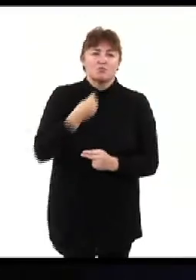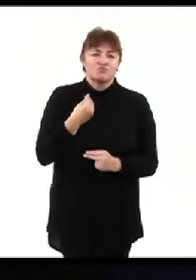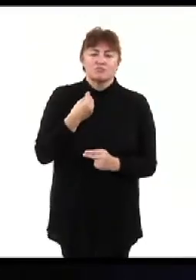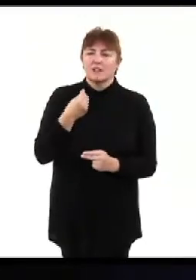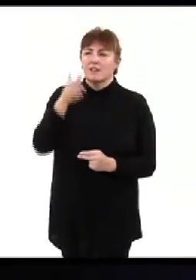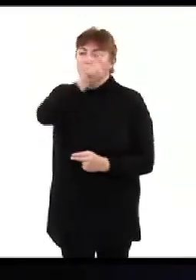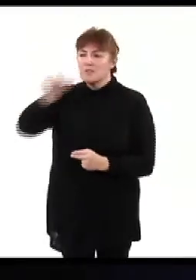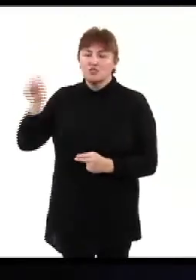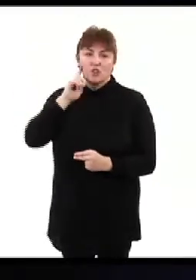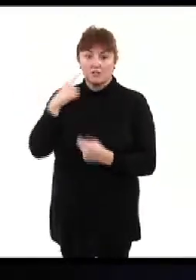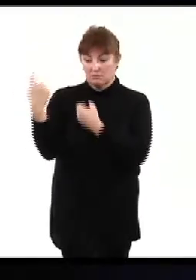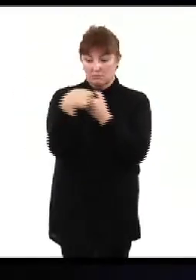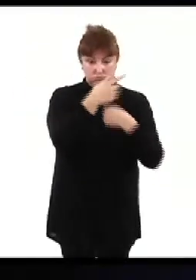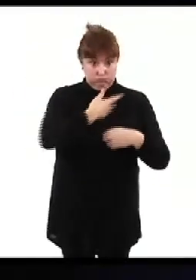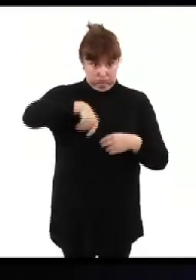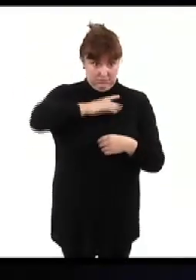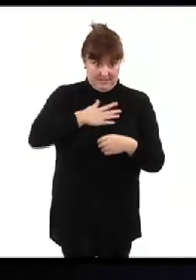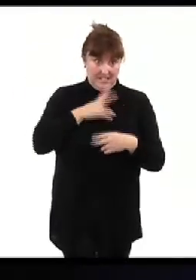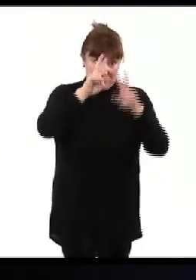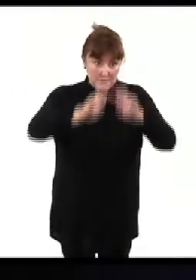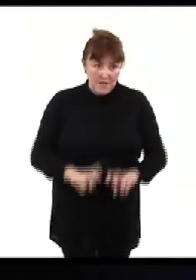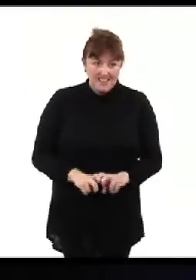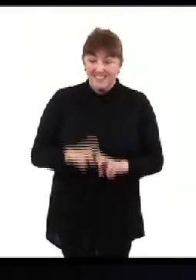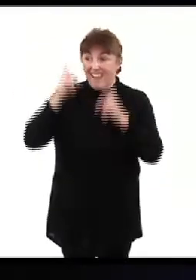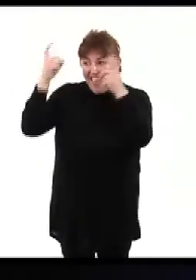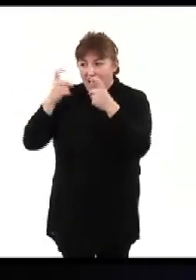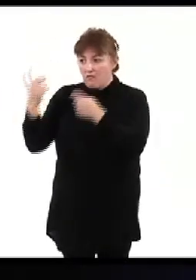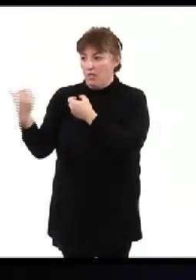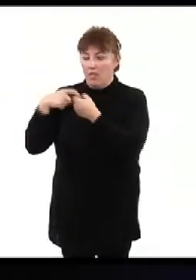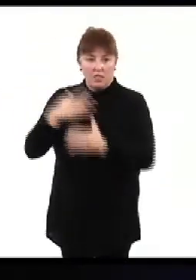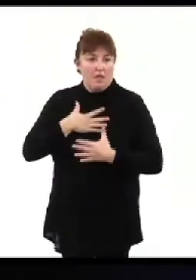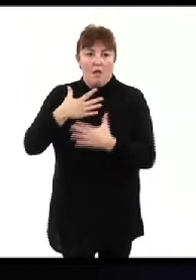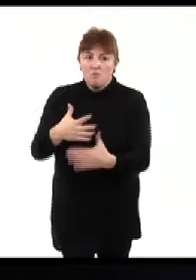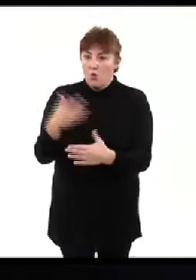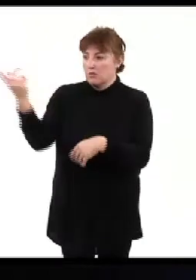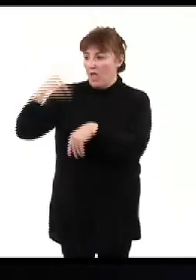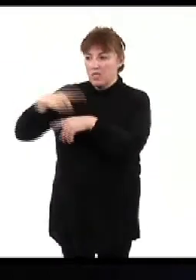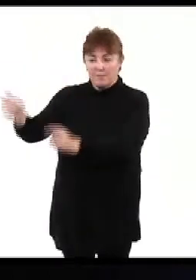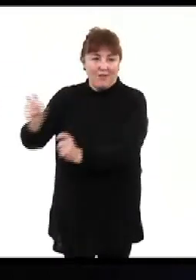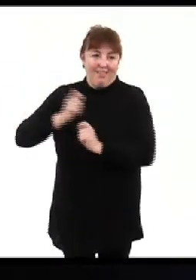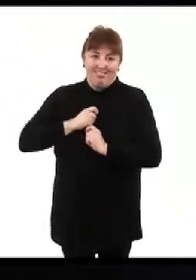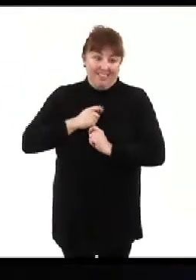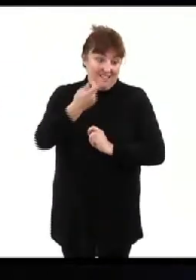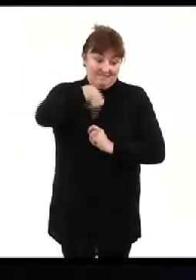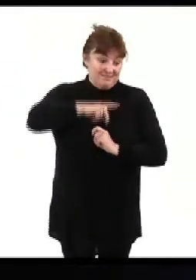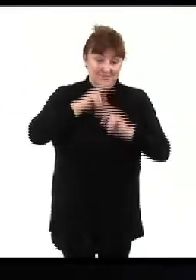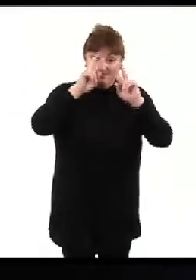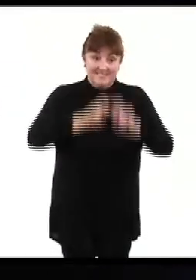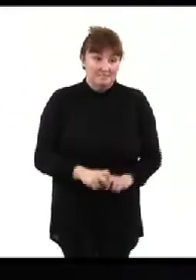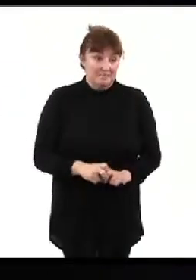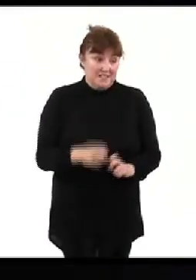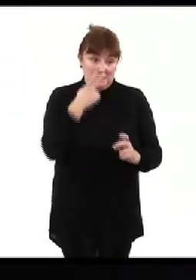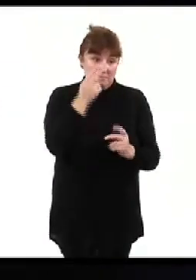would not be possible without their help. And I also want to mention that it's important to have deaf